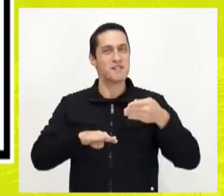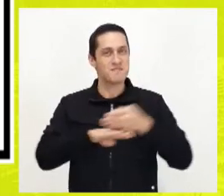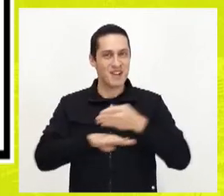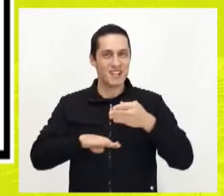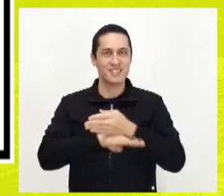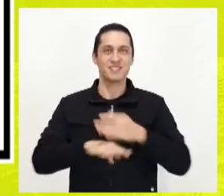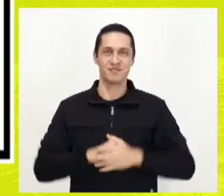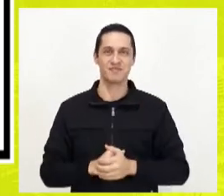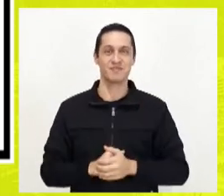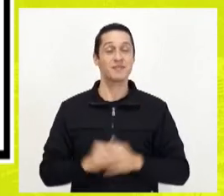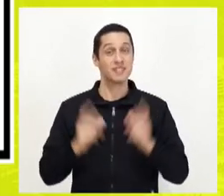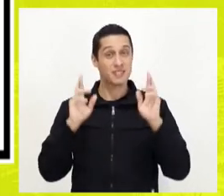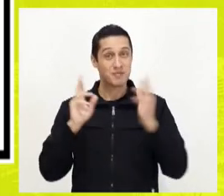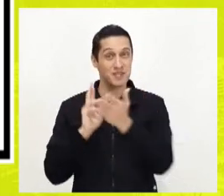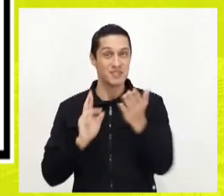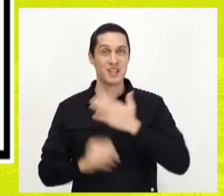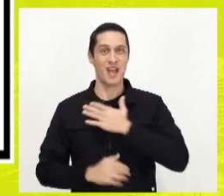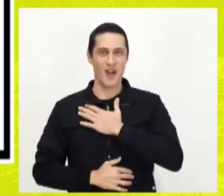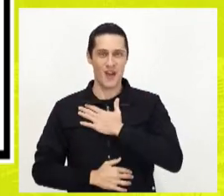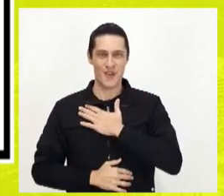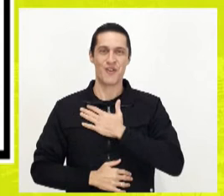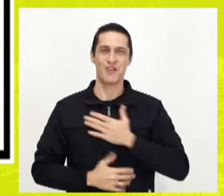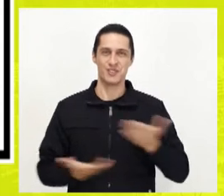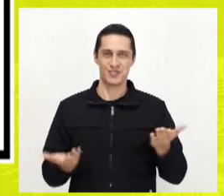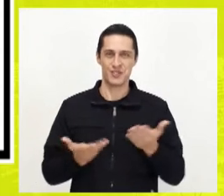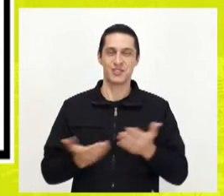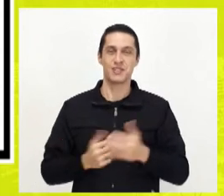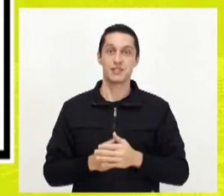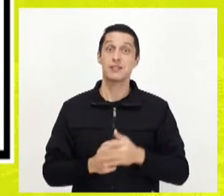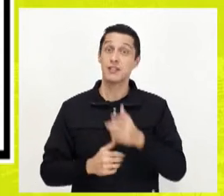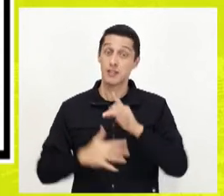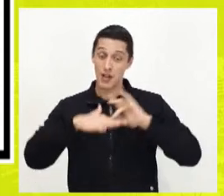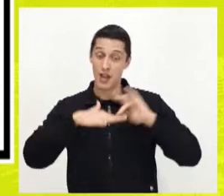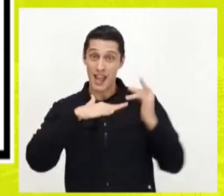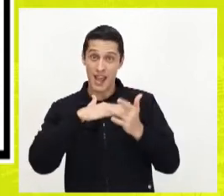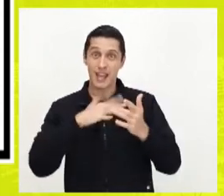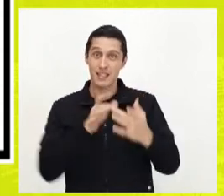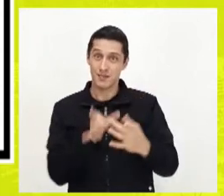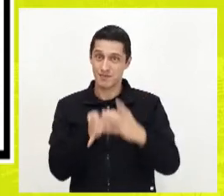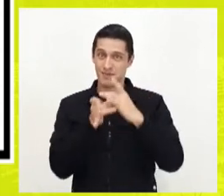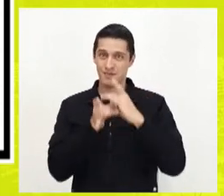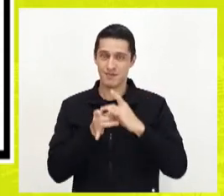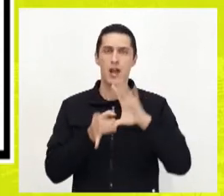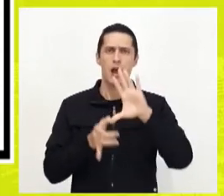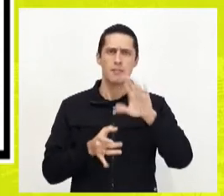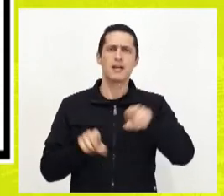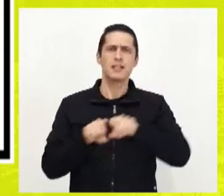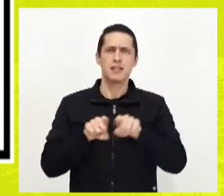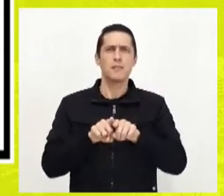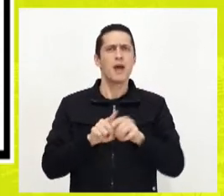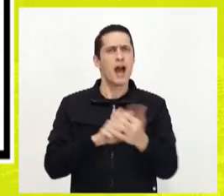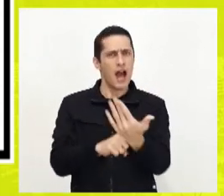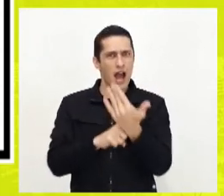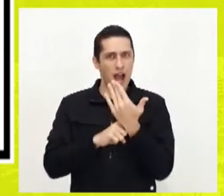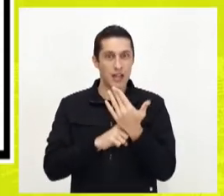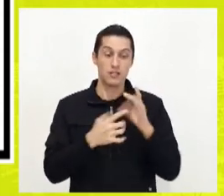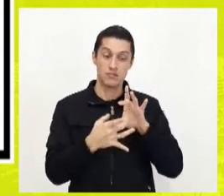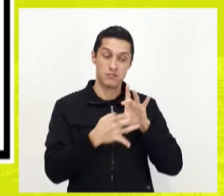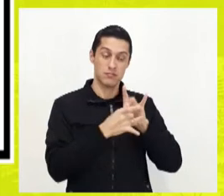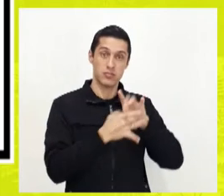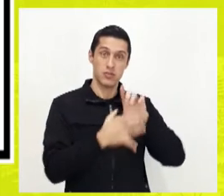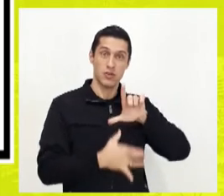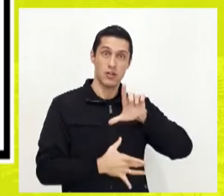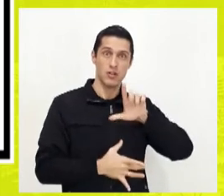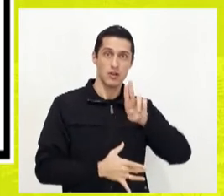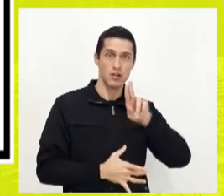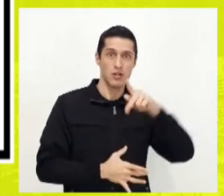networks but most of all continue to engage with agency lupa and the other organizations represented here today let's continue to